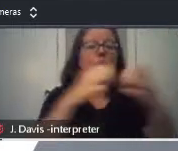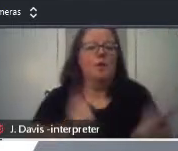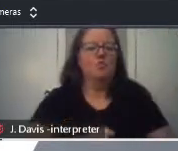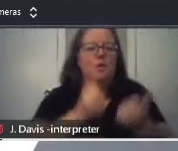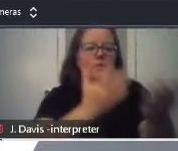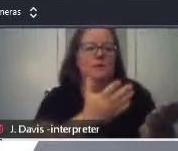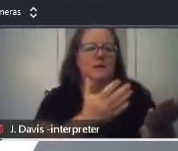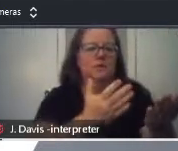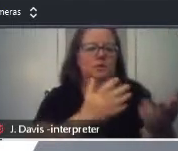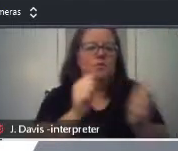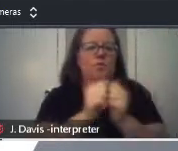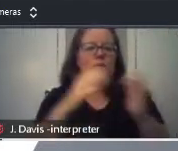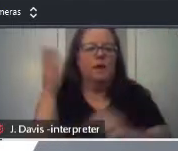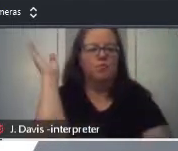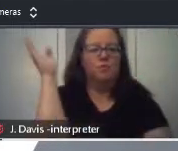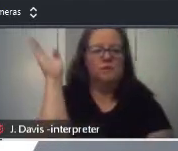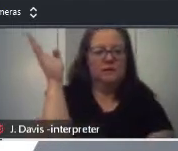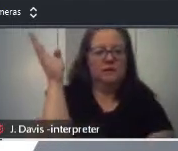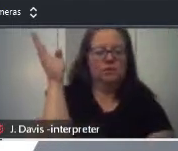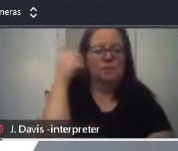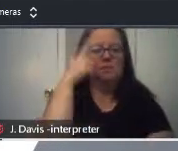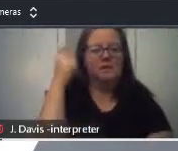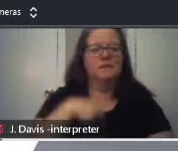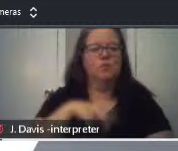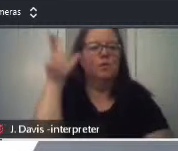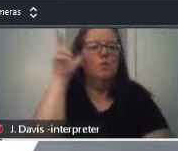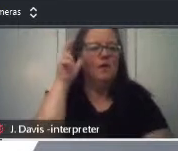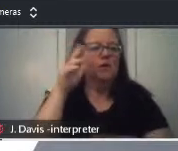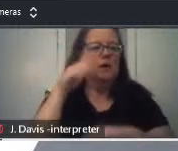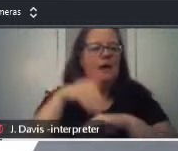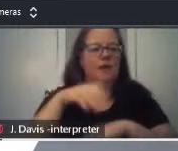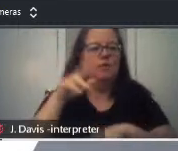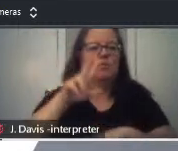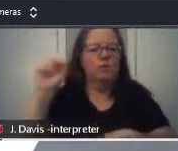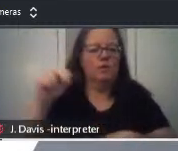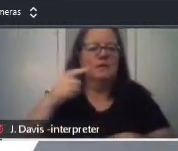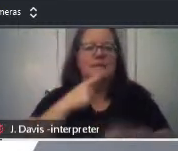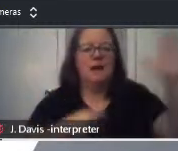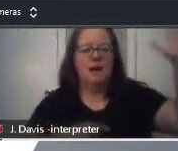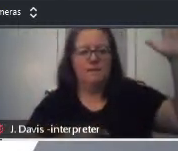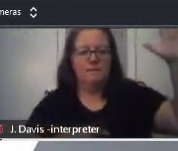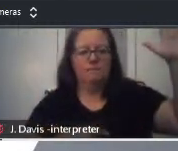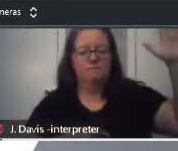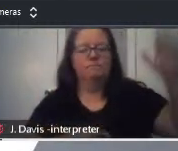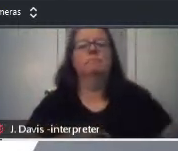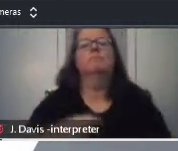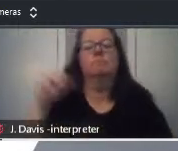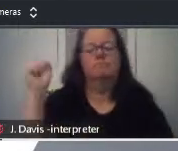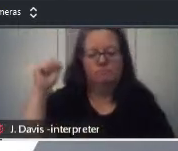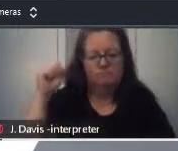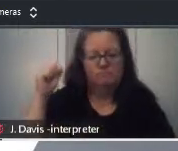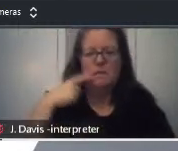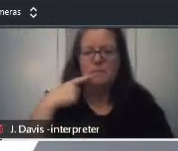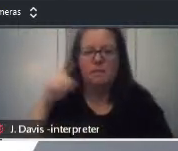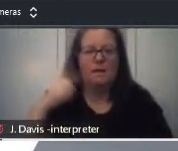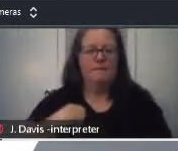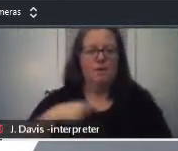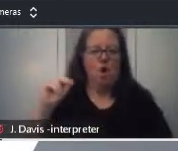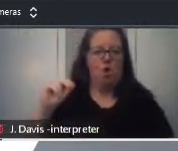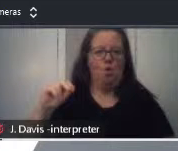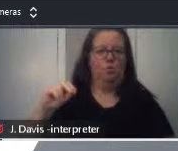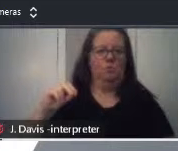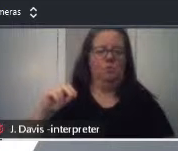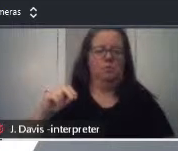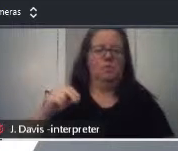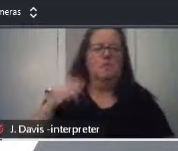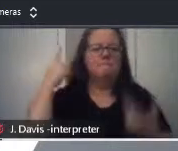recommendation and without presentation, because it will be heard at 3:30, signify by saying aye. Aye. And I'm a no on that. All right,